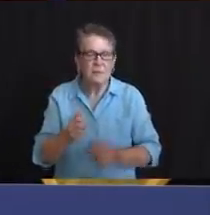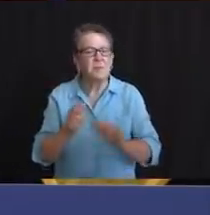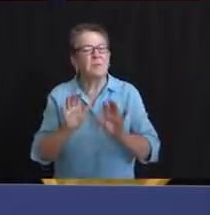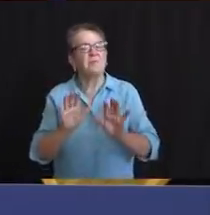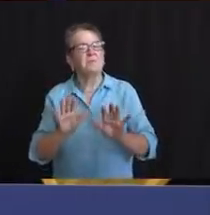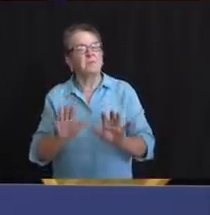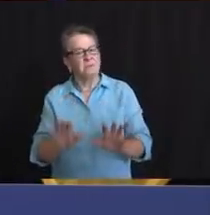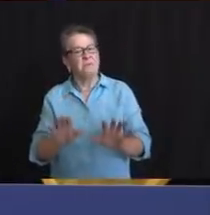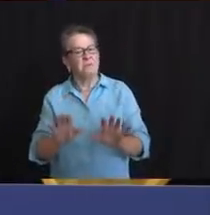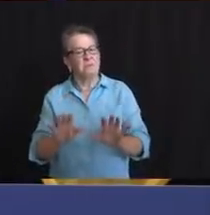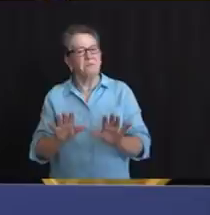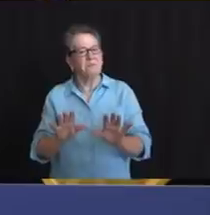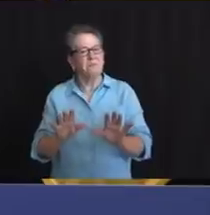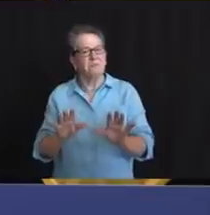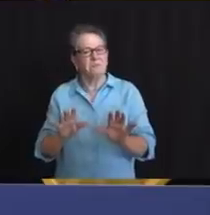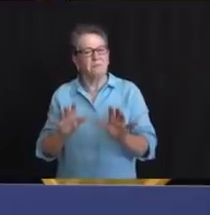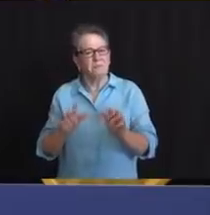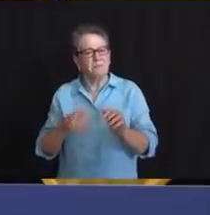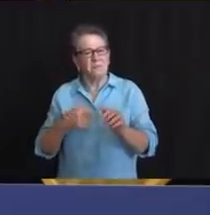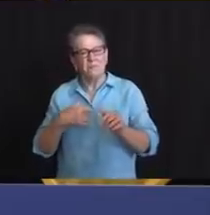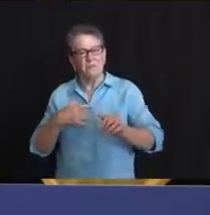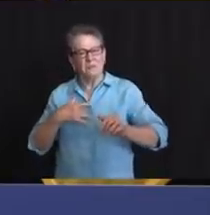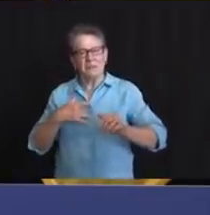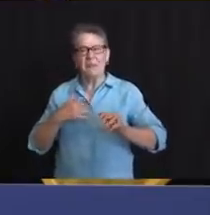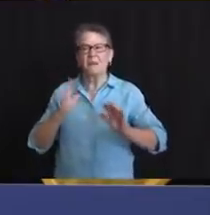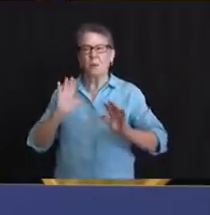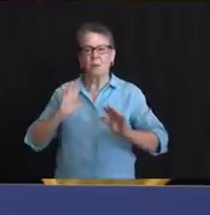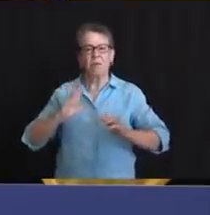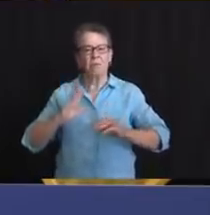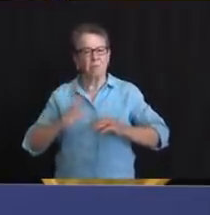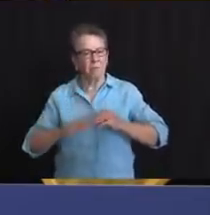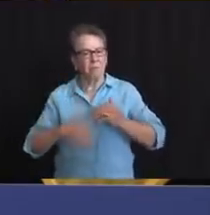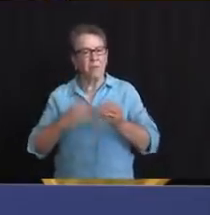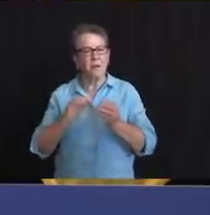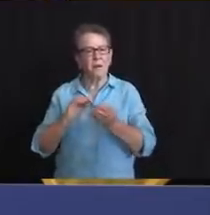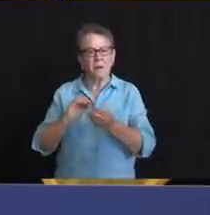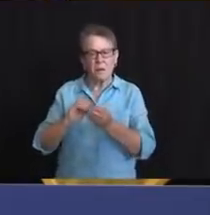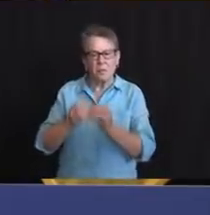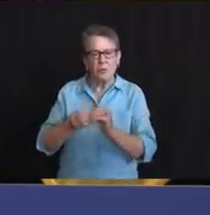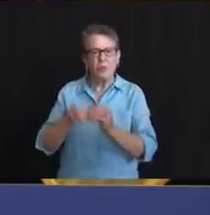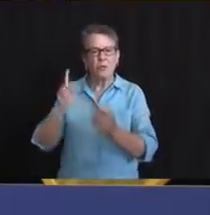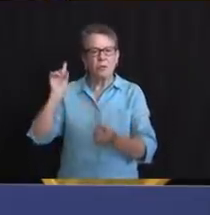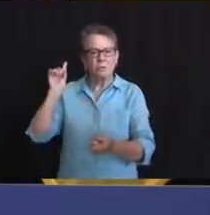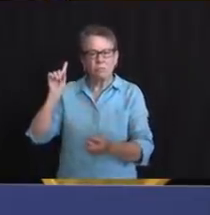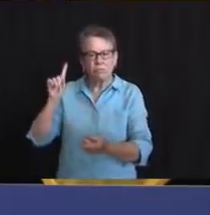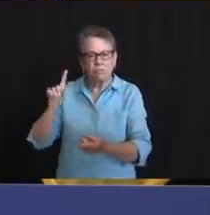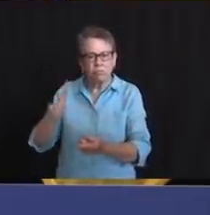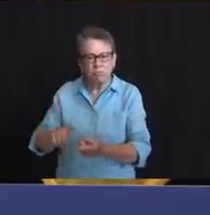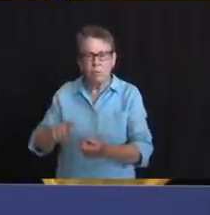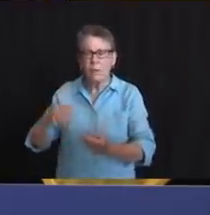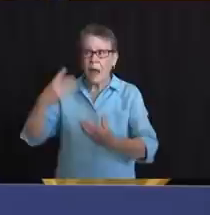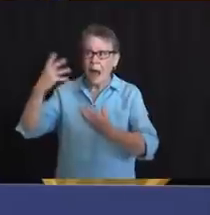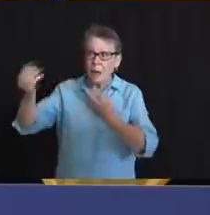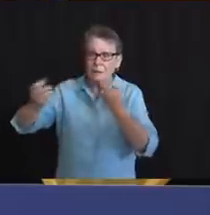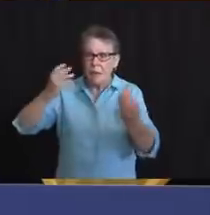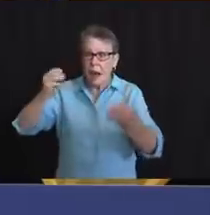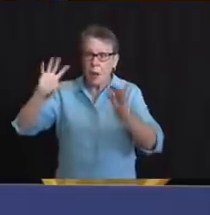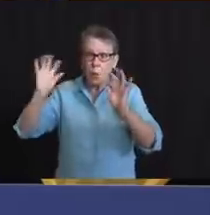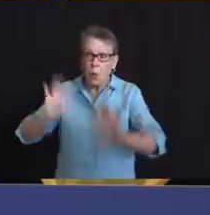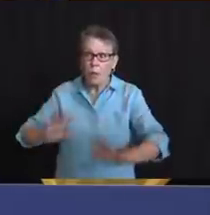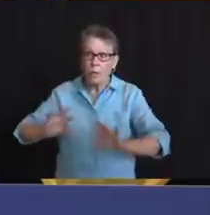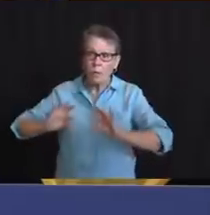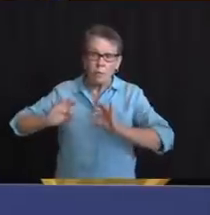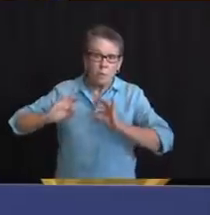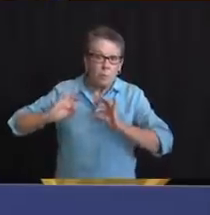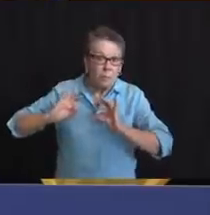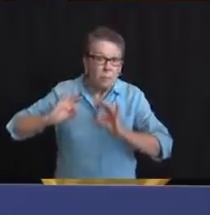to get outside where the virus is a lot less lethal than it is inside, the combination of all of that tells us this is the right time to make